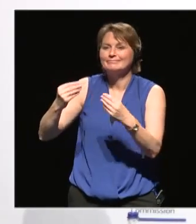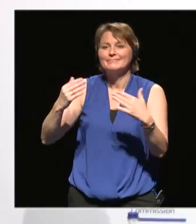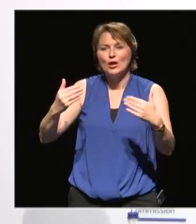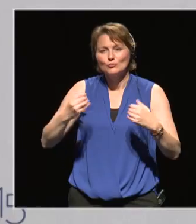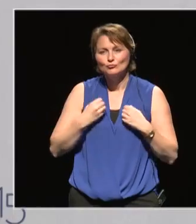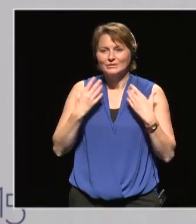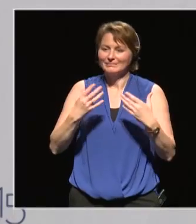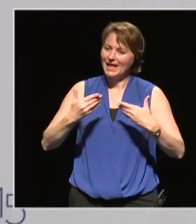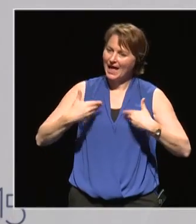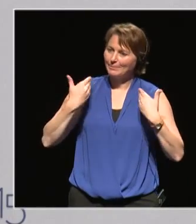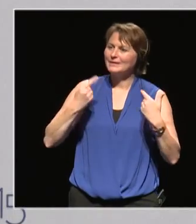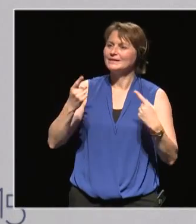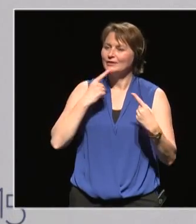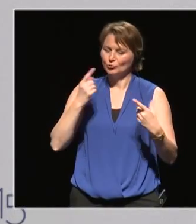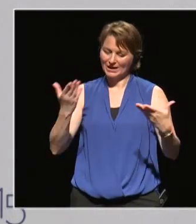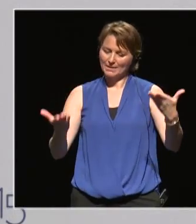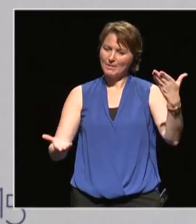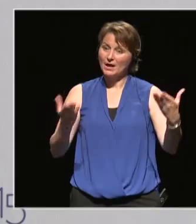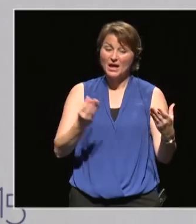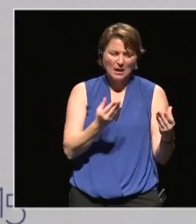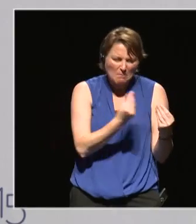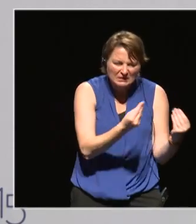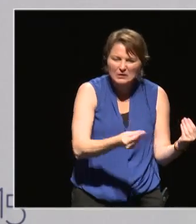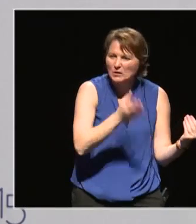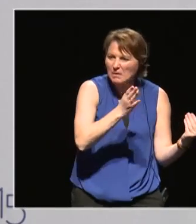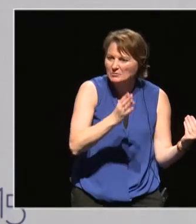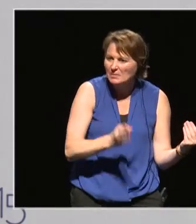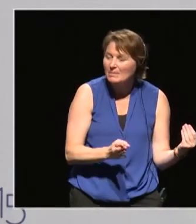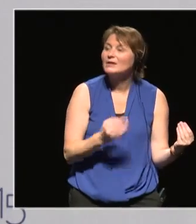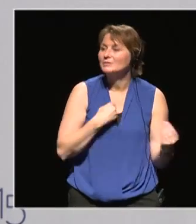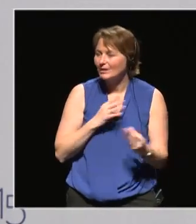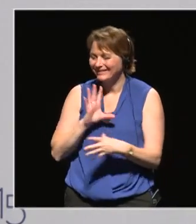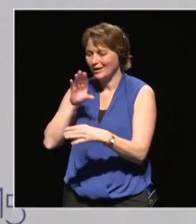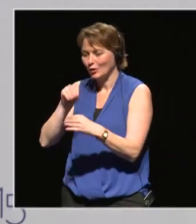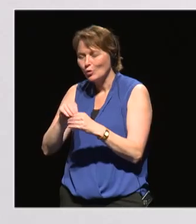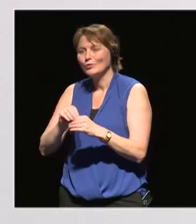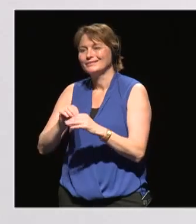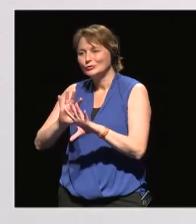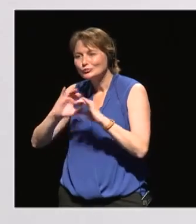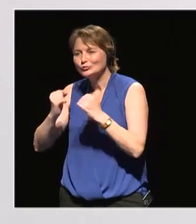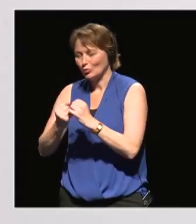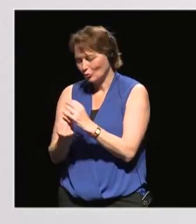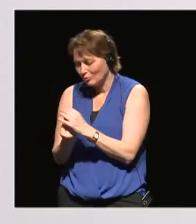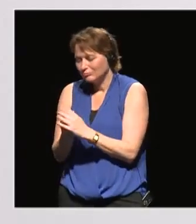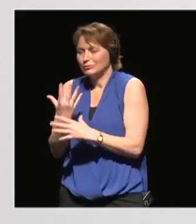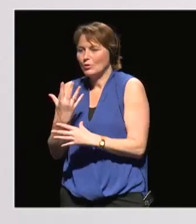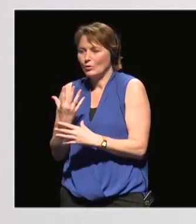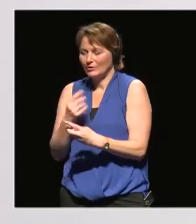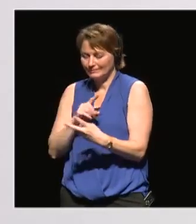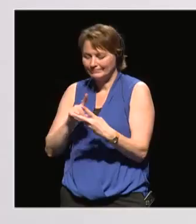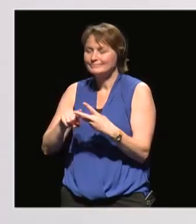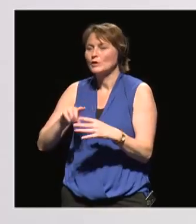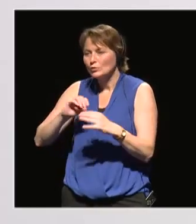to balance the material progress that is really required with inclusive social growth, inclusive